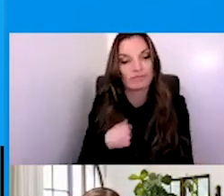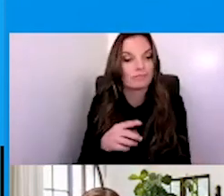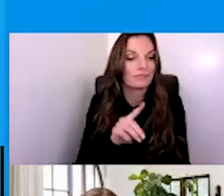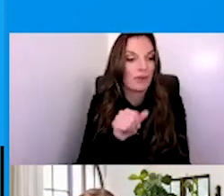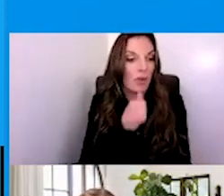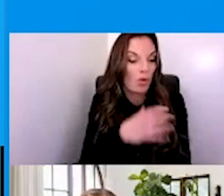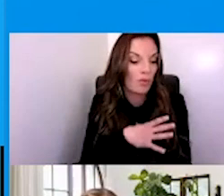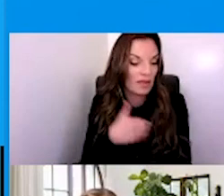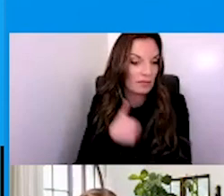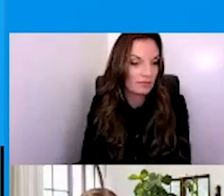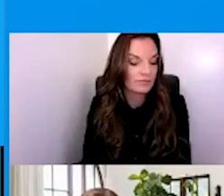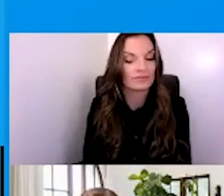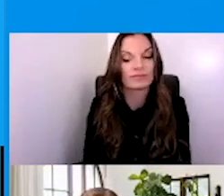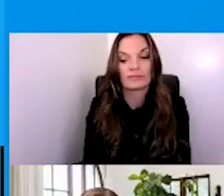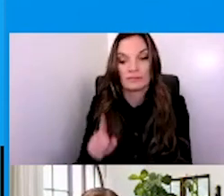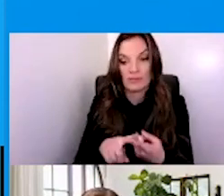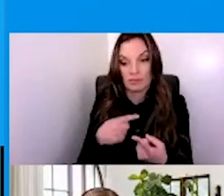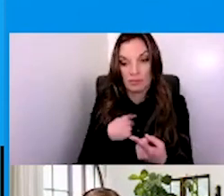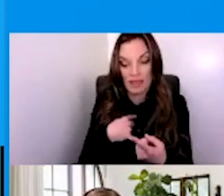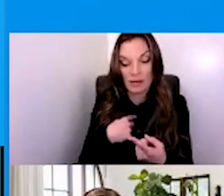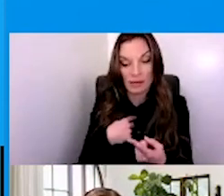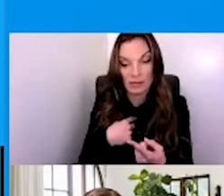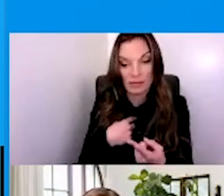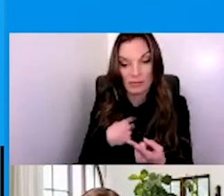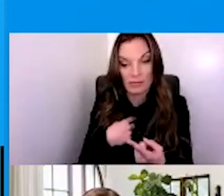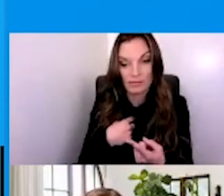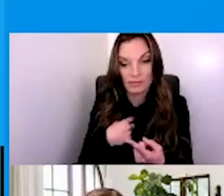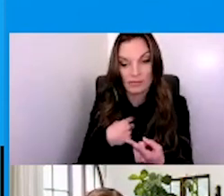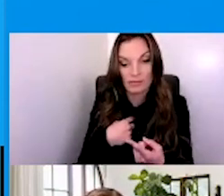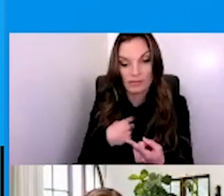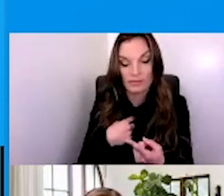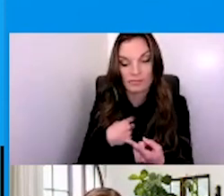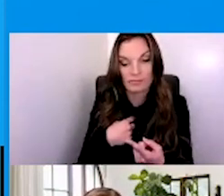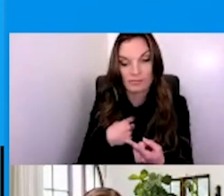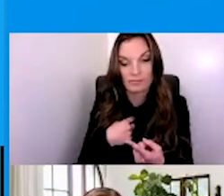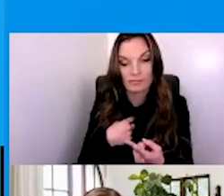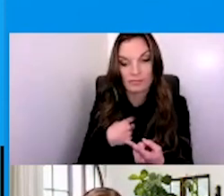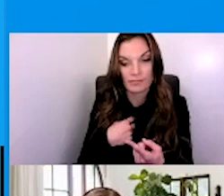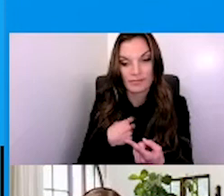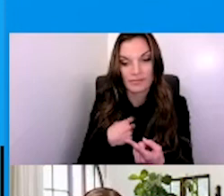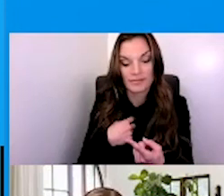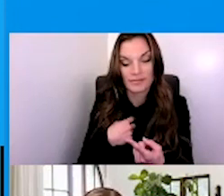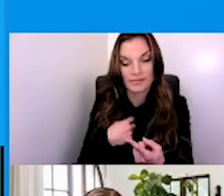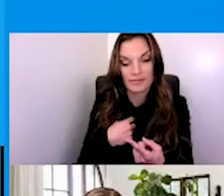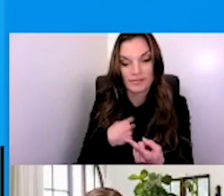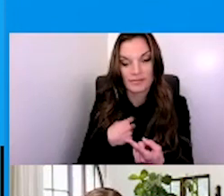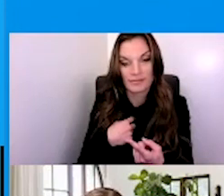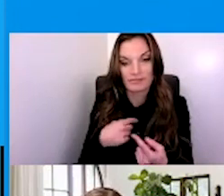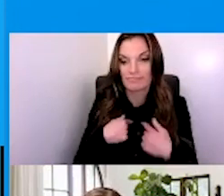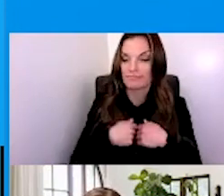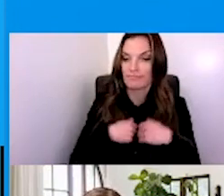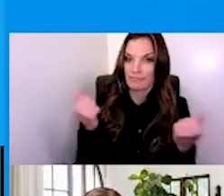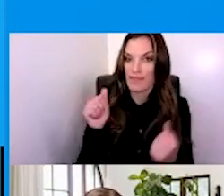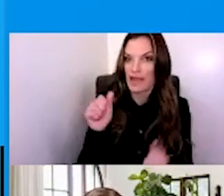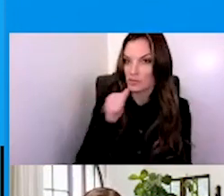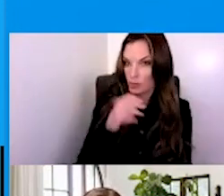woman. To me, I also identify quite comfortably as a woman.